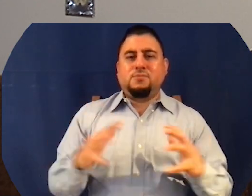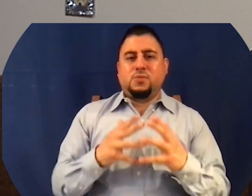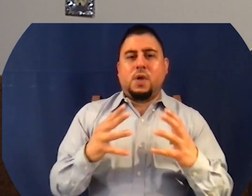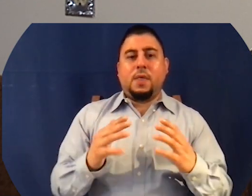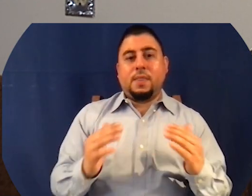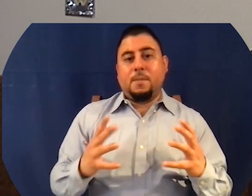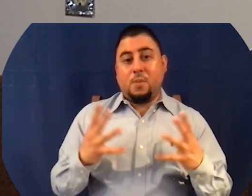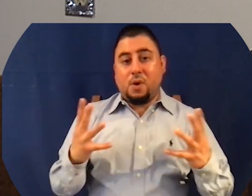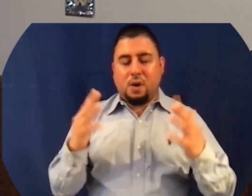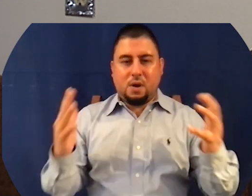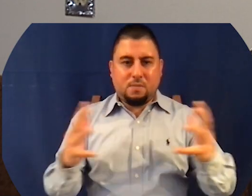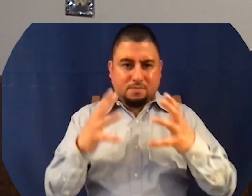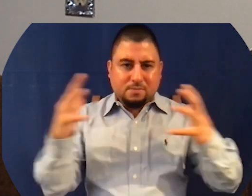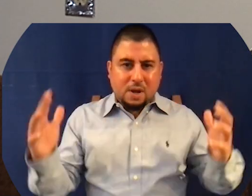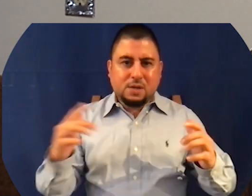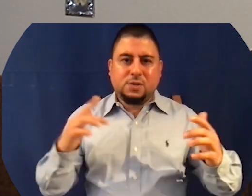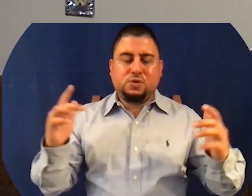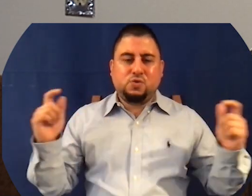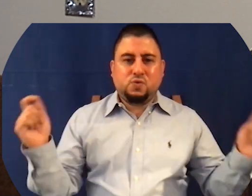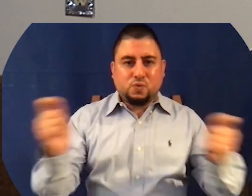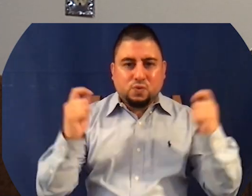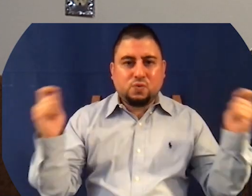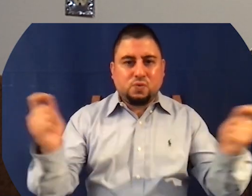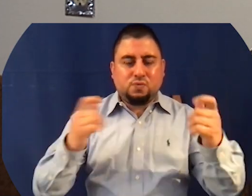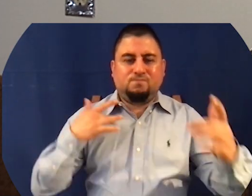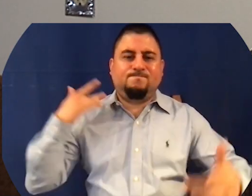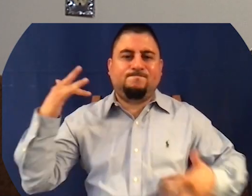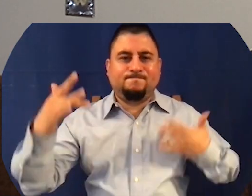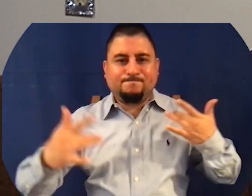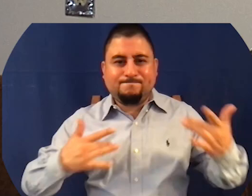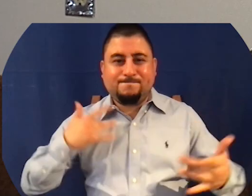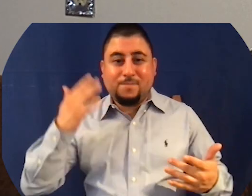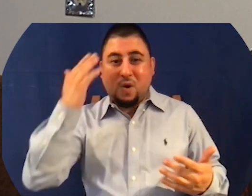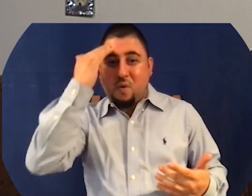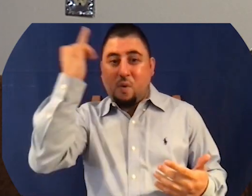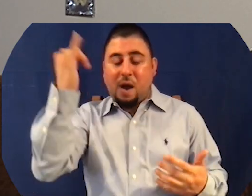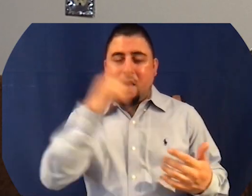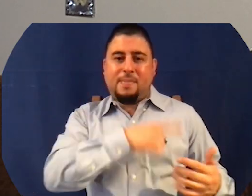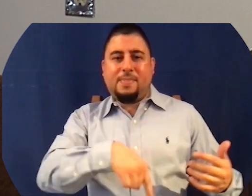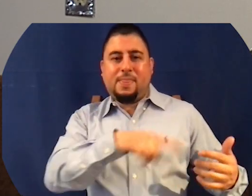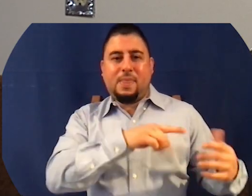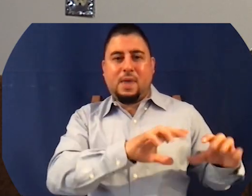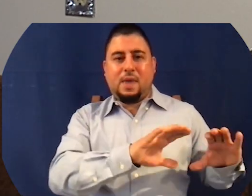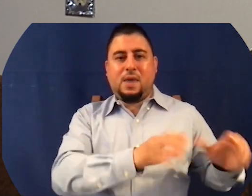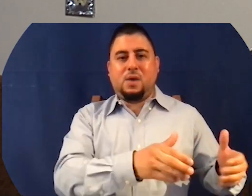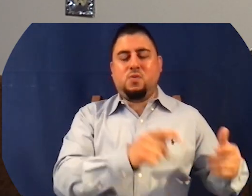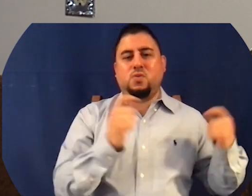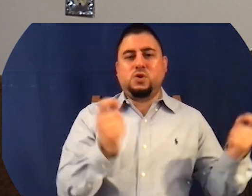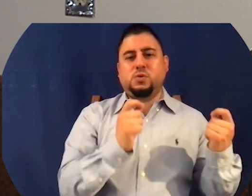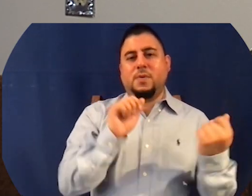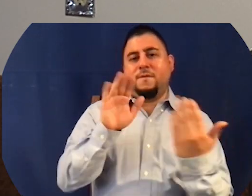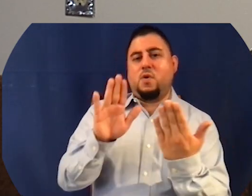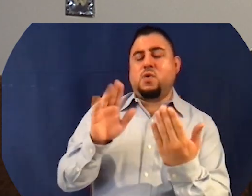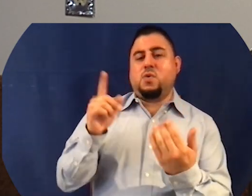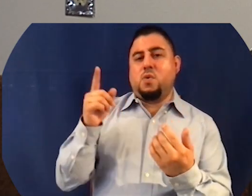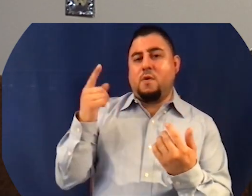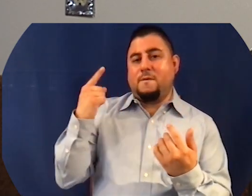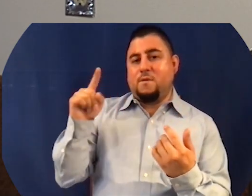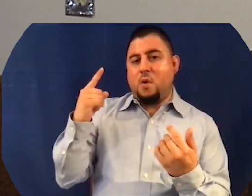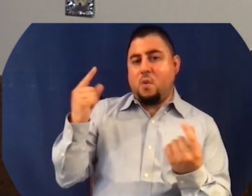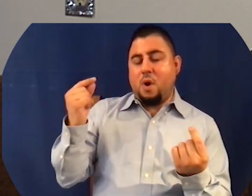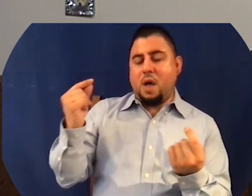abundant joy and great rejoicing. As they rejoice before you, as at the